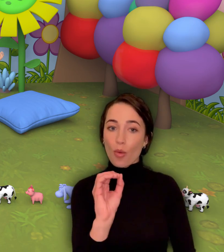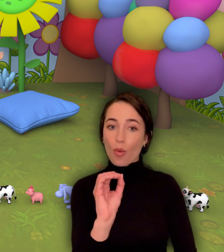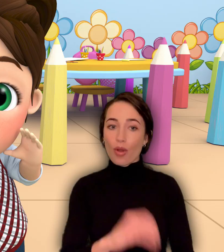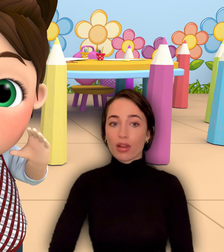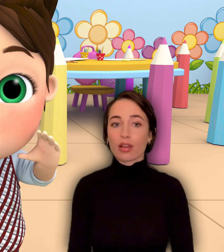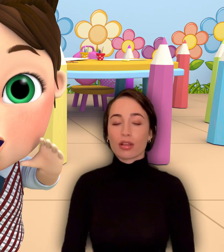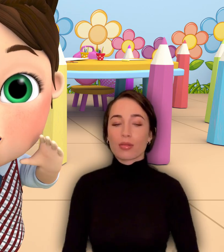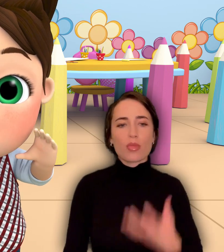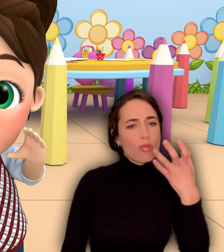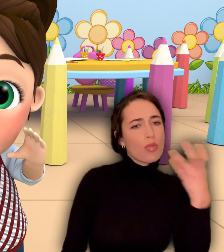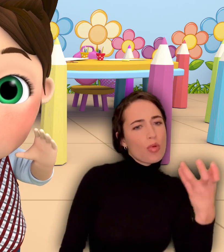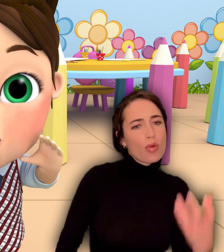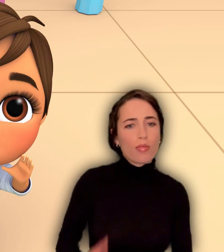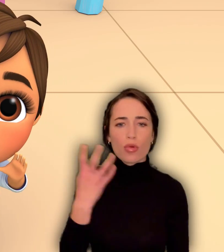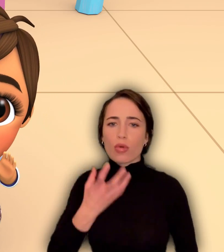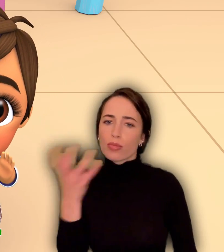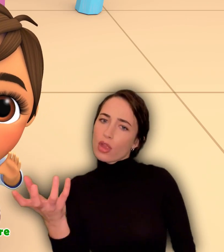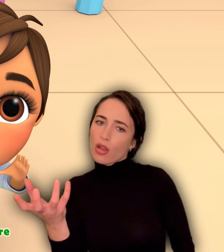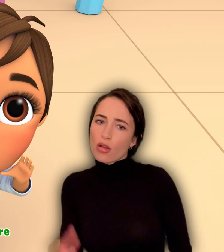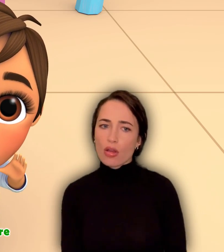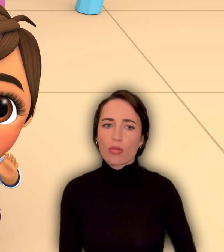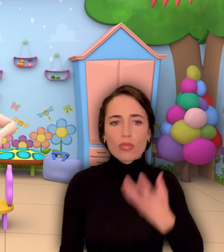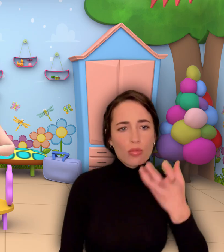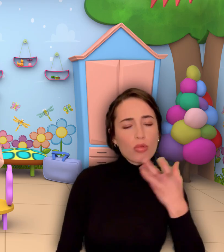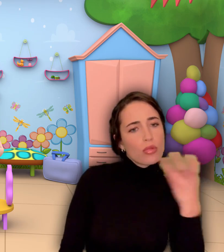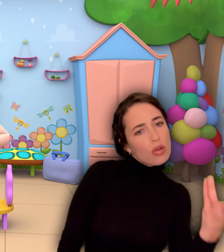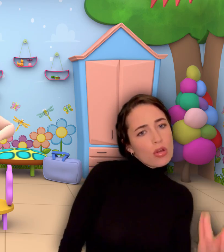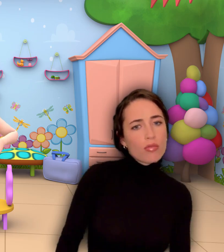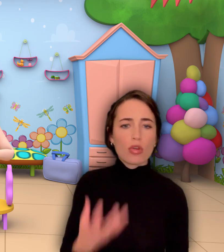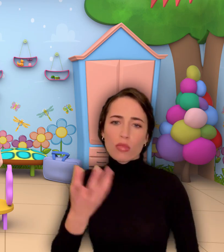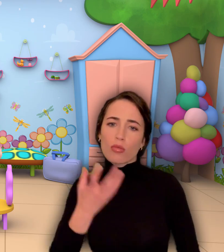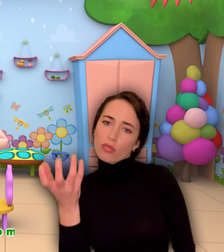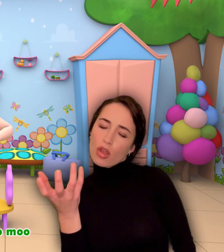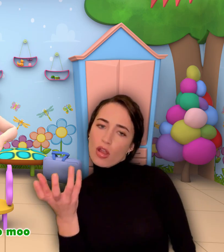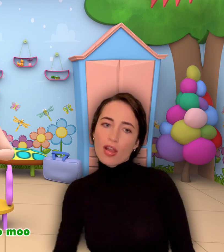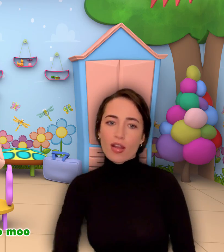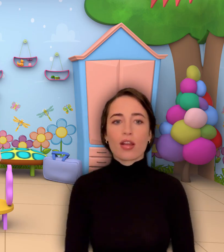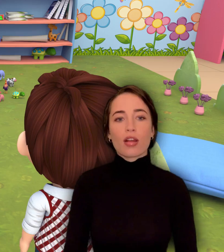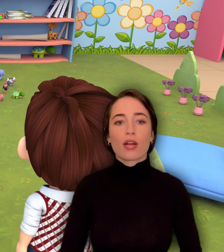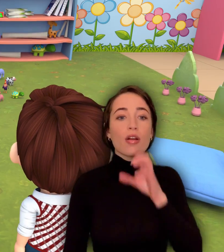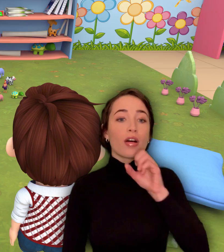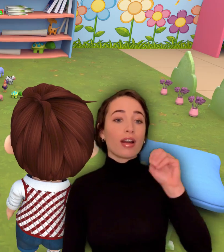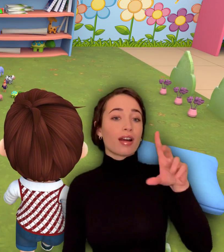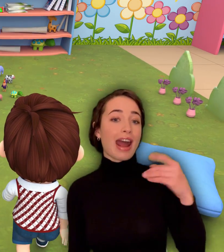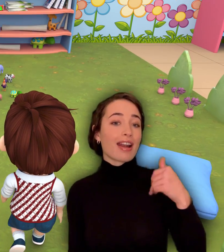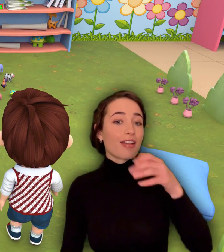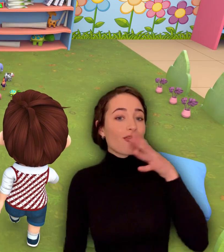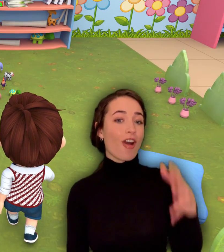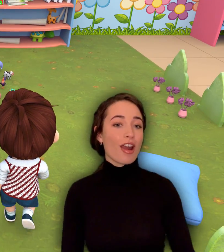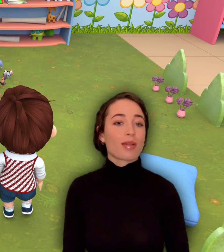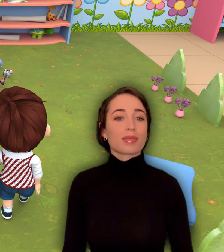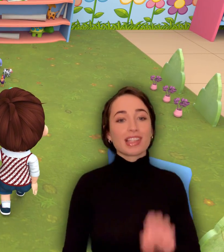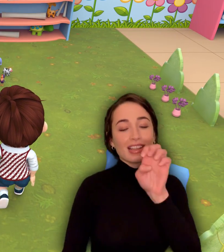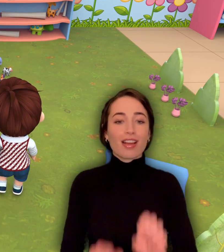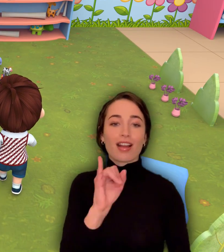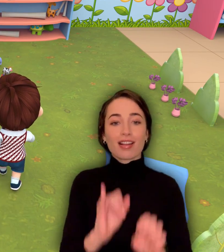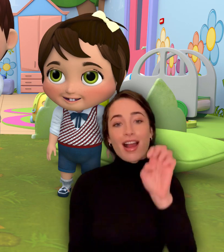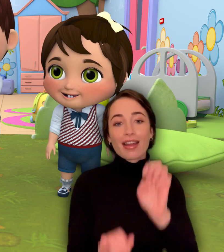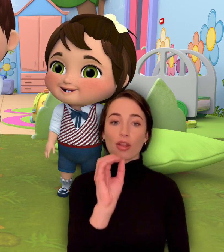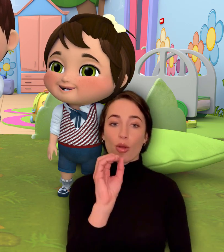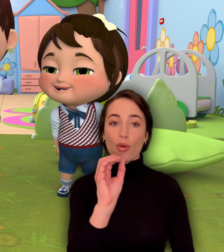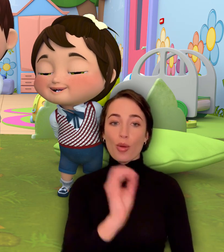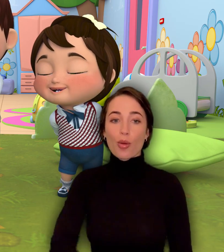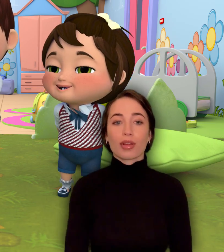IO with a moo moo here and a moo moo there there here a moo there a moo everywhere a moo moo Old McDonald had a farm